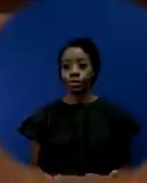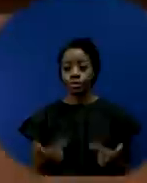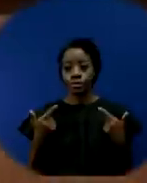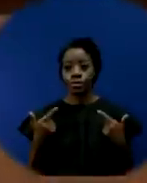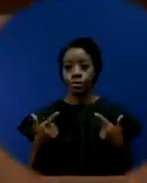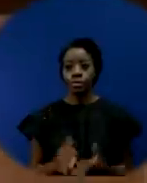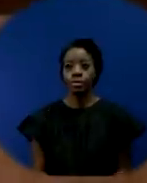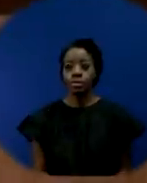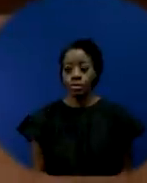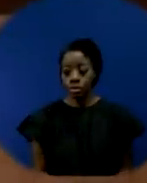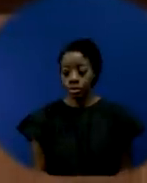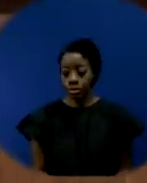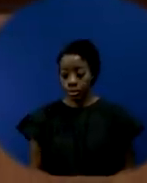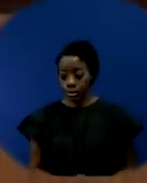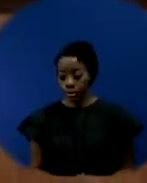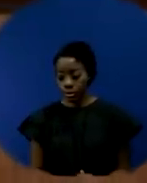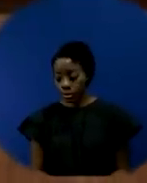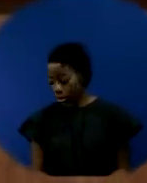For